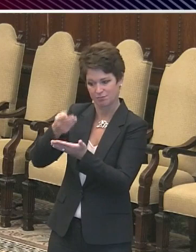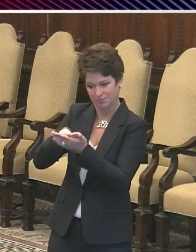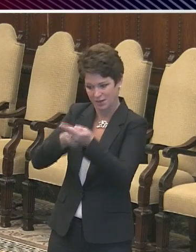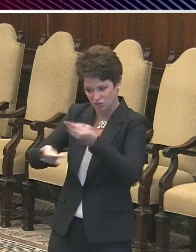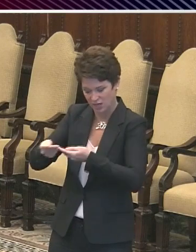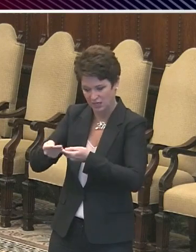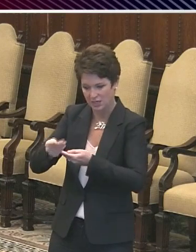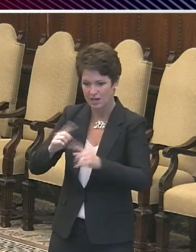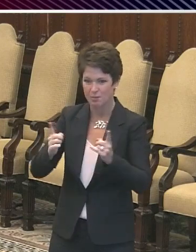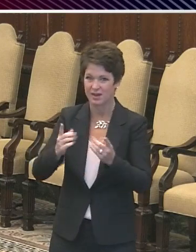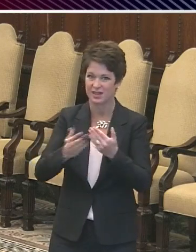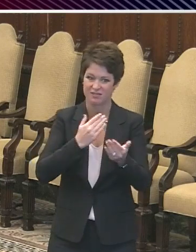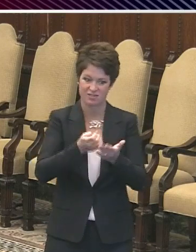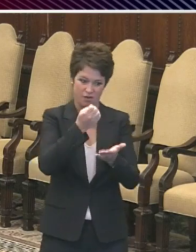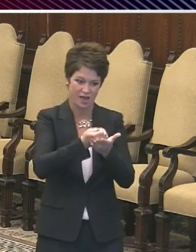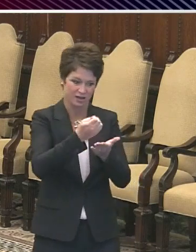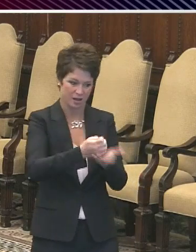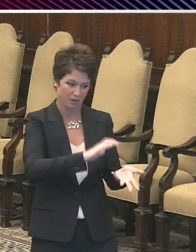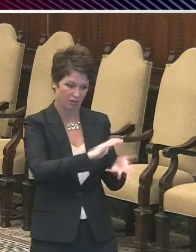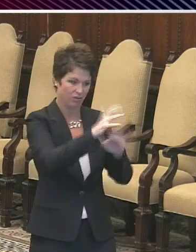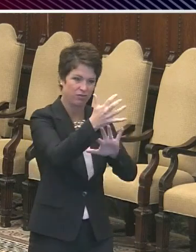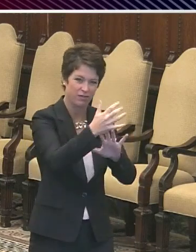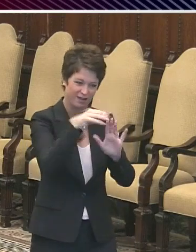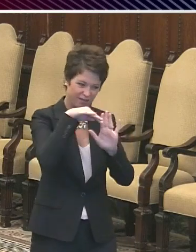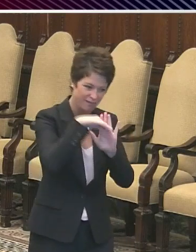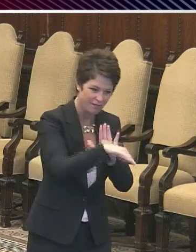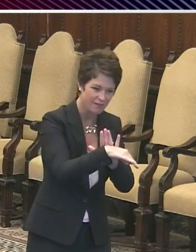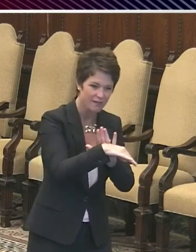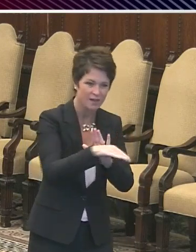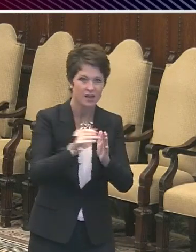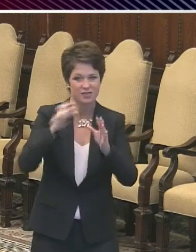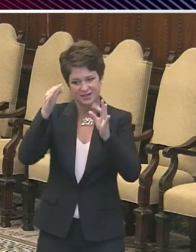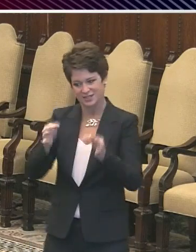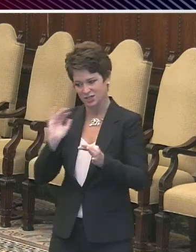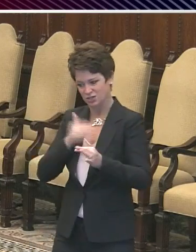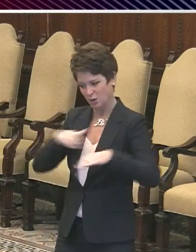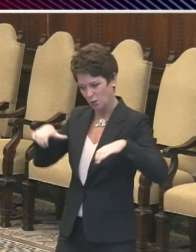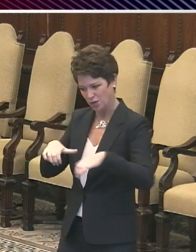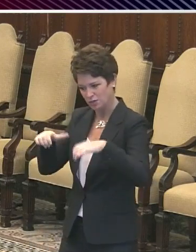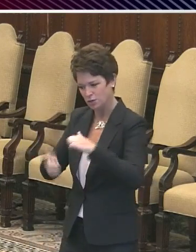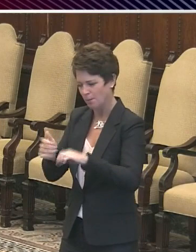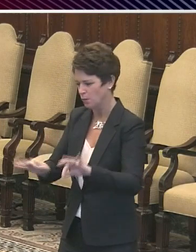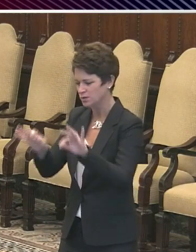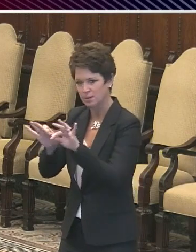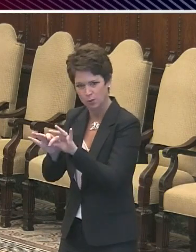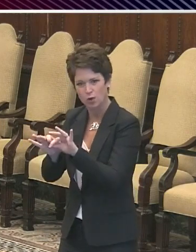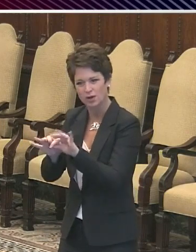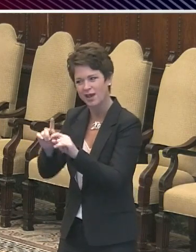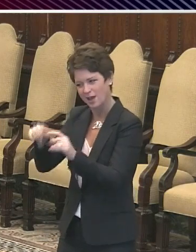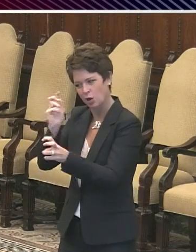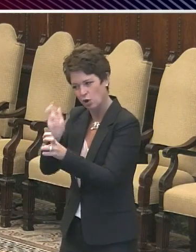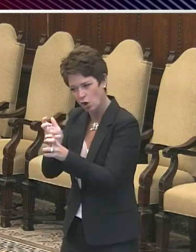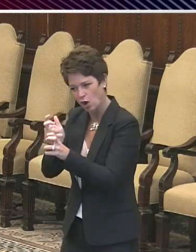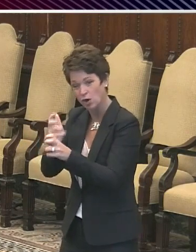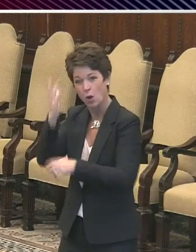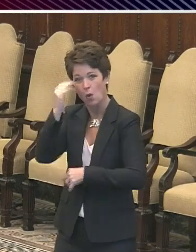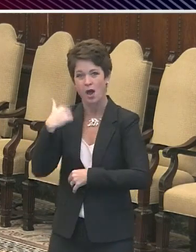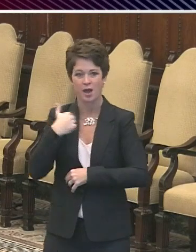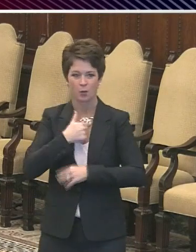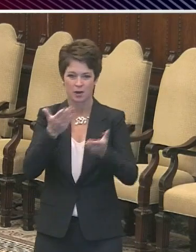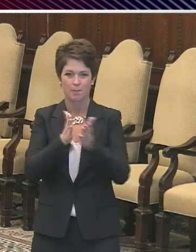downturn, the decisions that we as city leaders make are the most difficult and most important of our careers as public